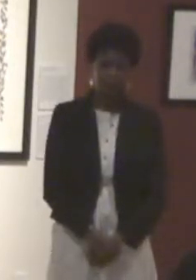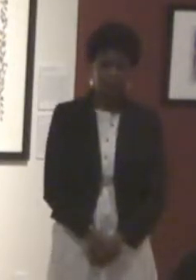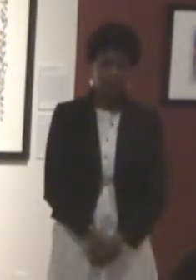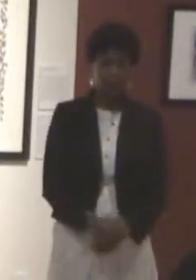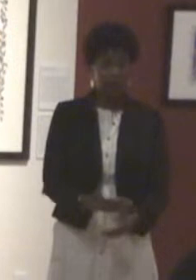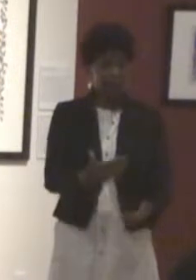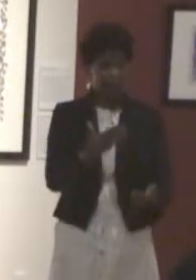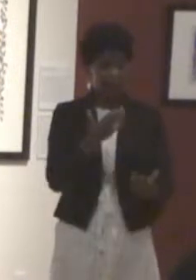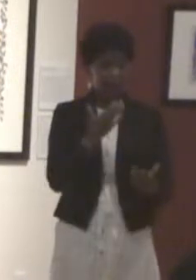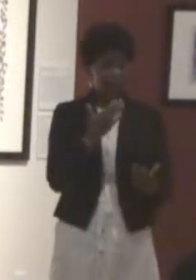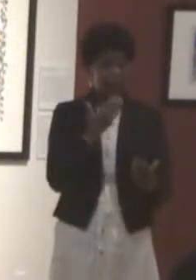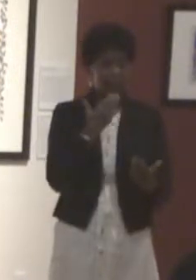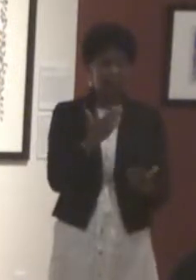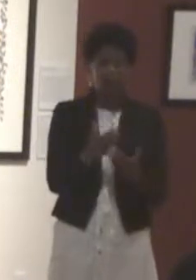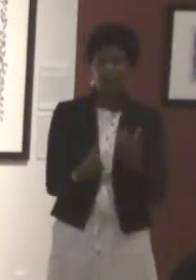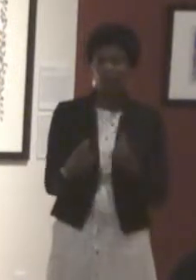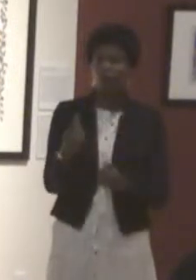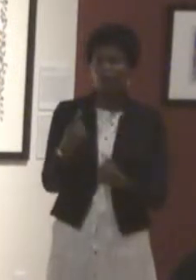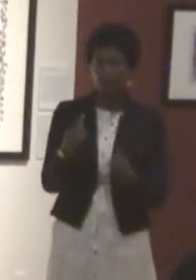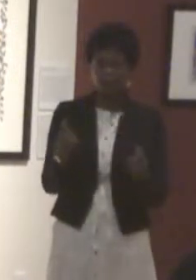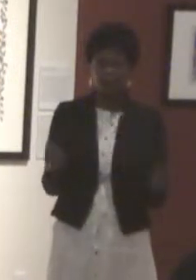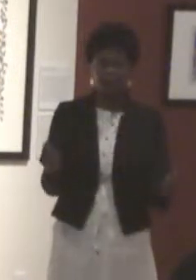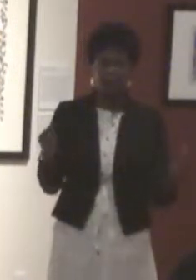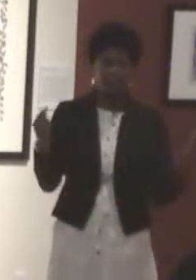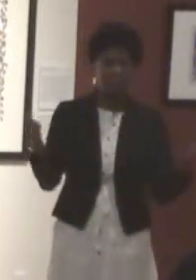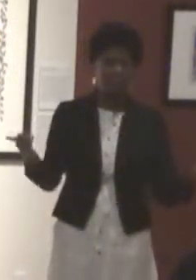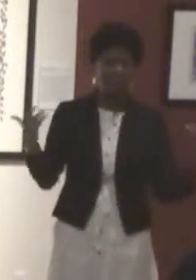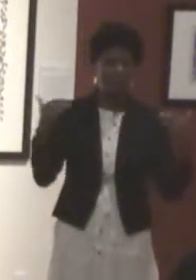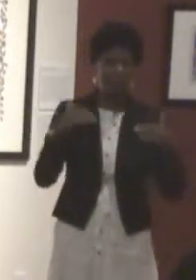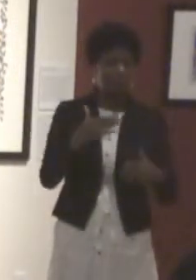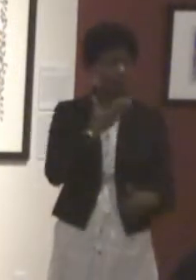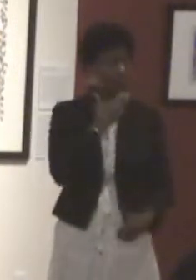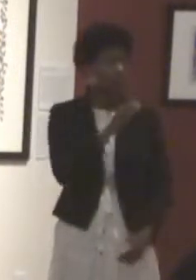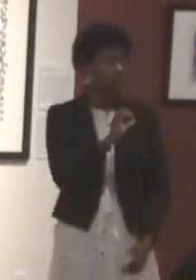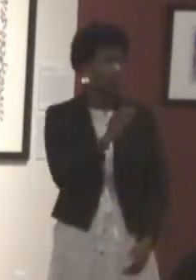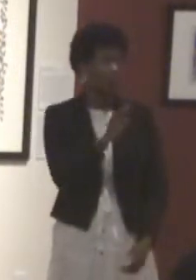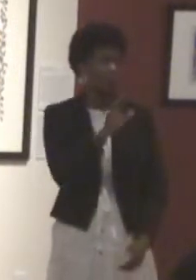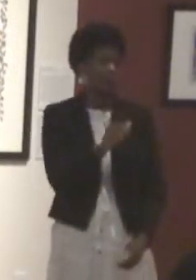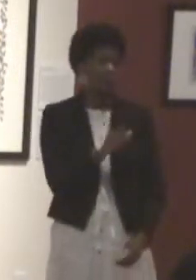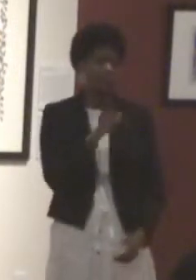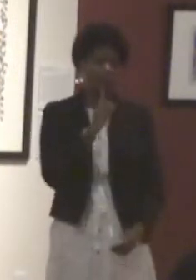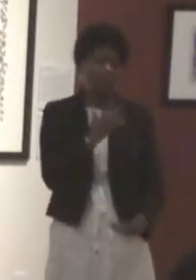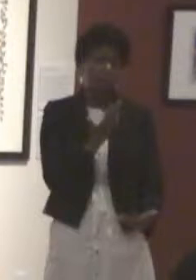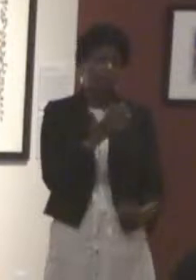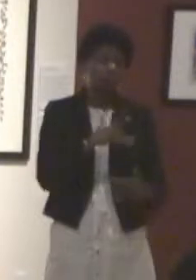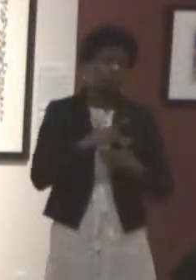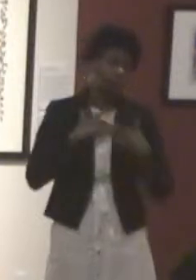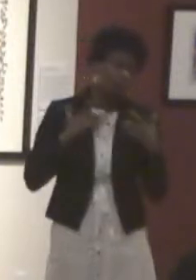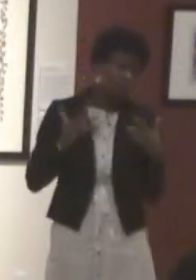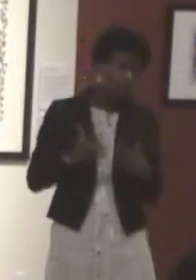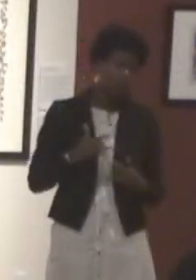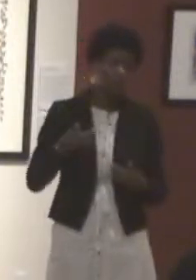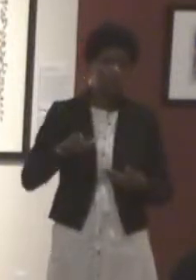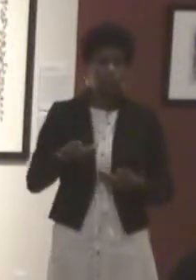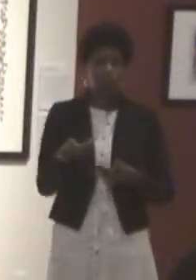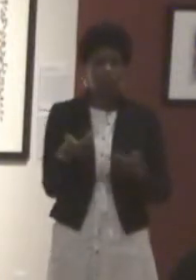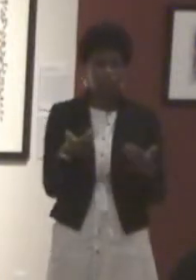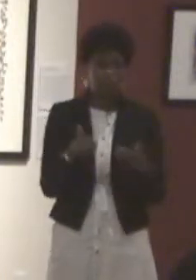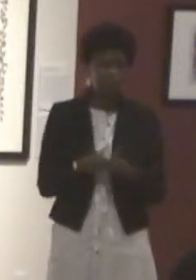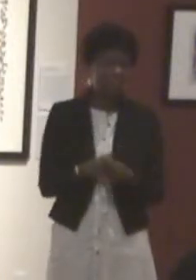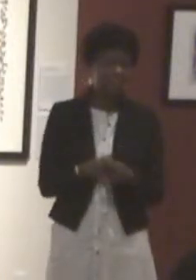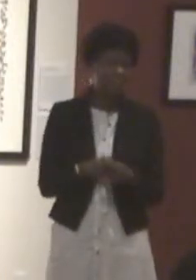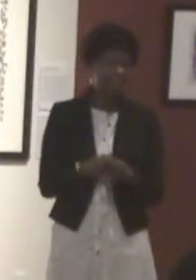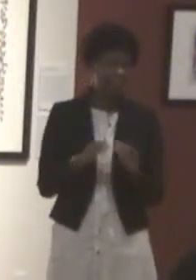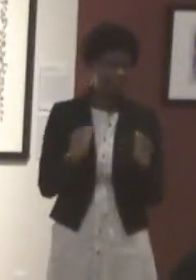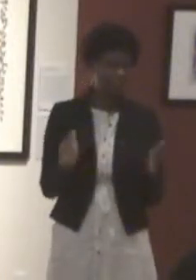So thank you, everyone, for coming. Thank you to Curly for that incredibly generous introduction. And I will